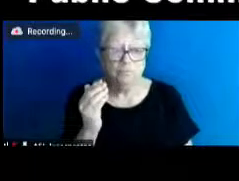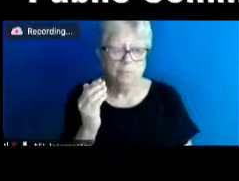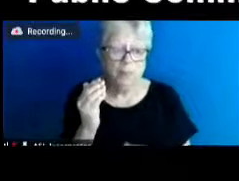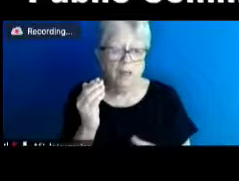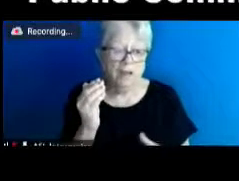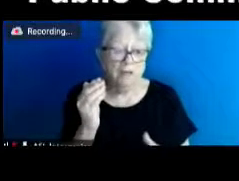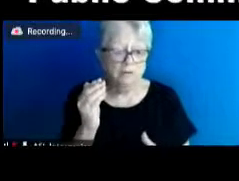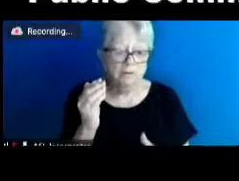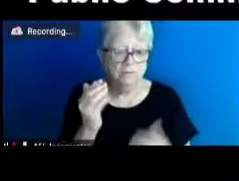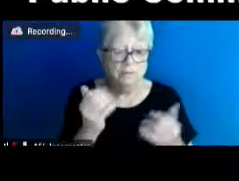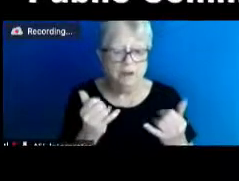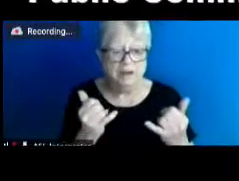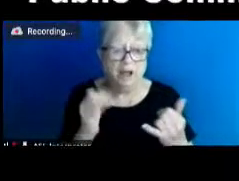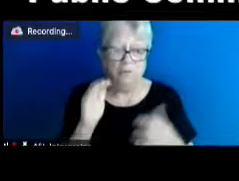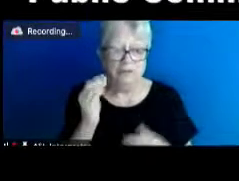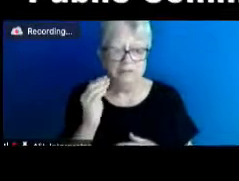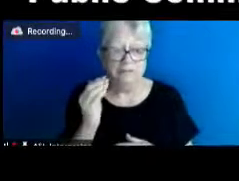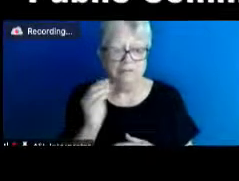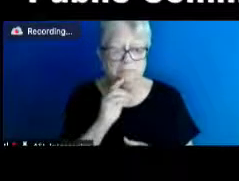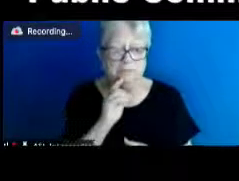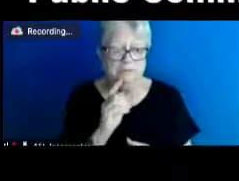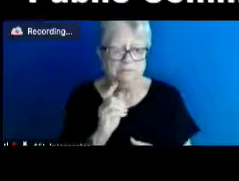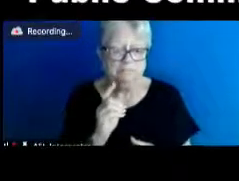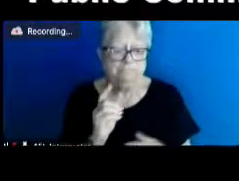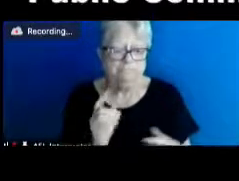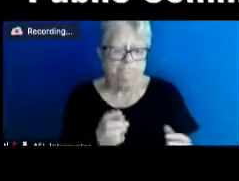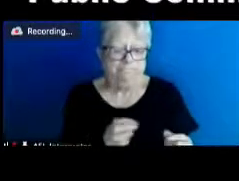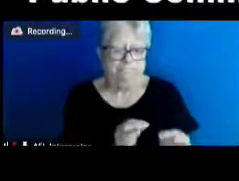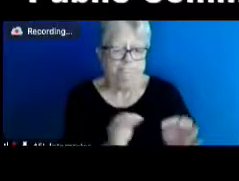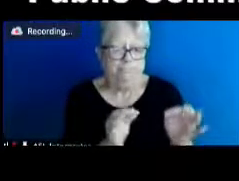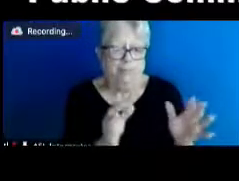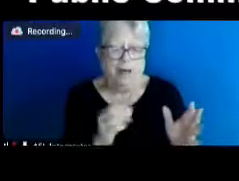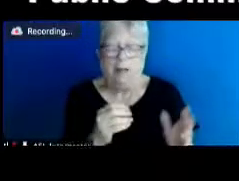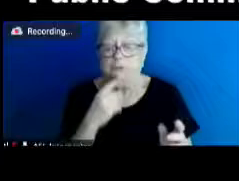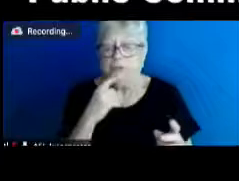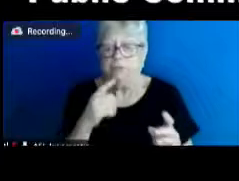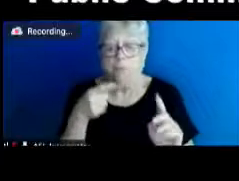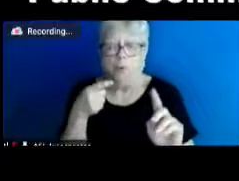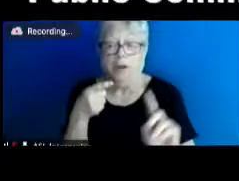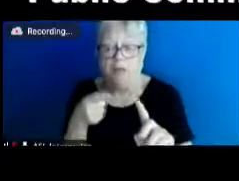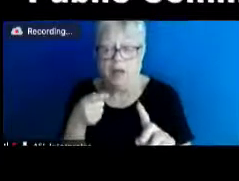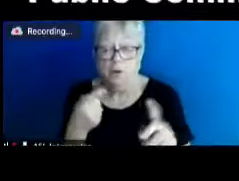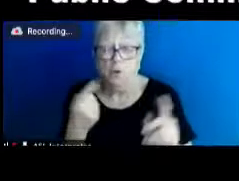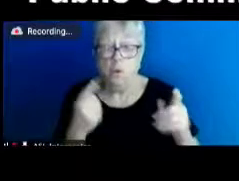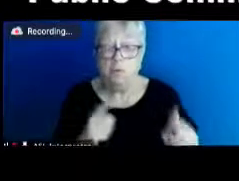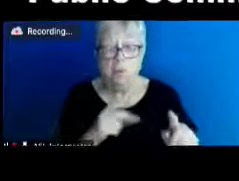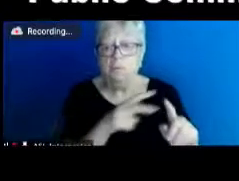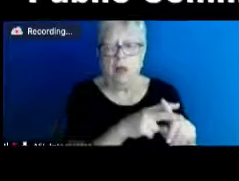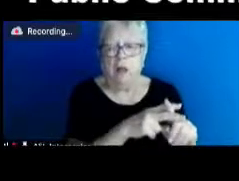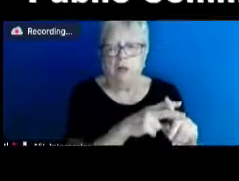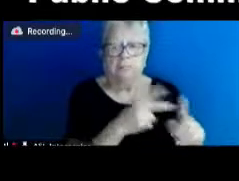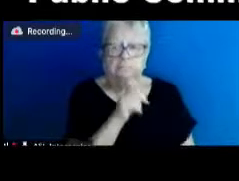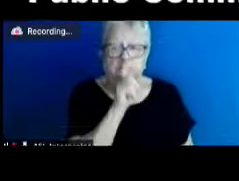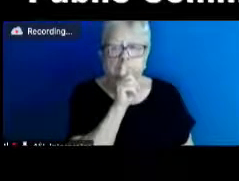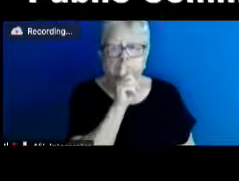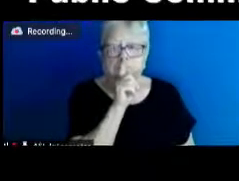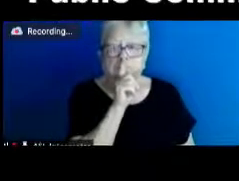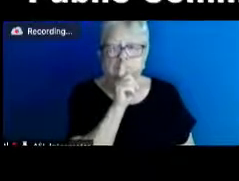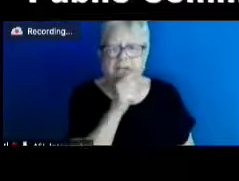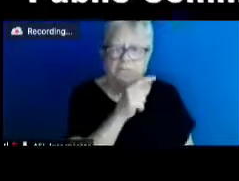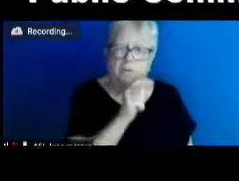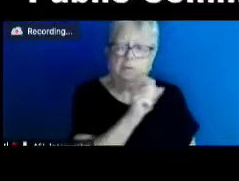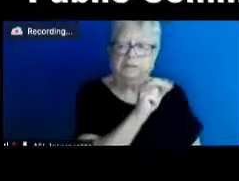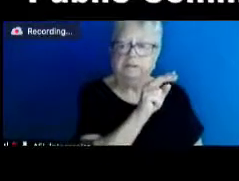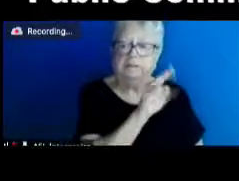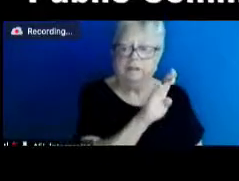at this point it seems minimal. It does. I'm just pointing that out that when they applied, they didn't tell us whether he would be a subcontractor or